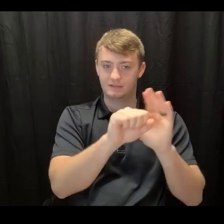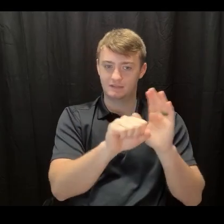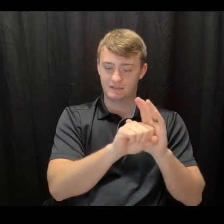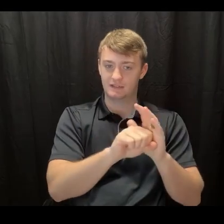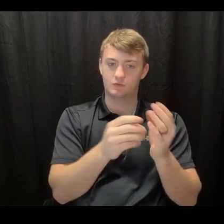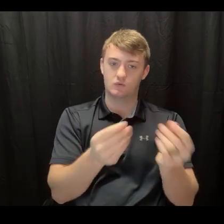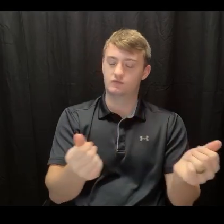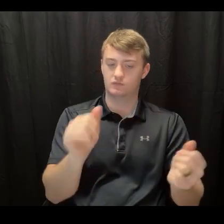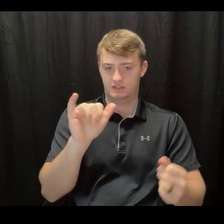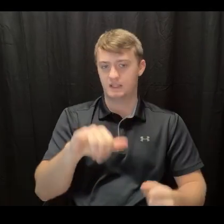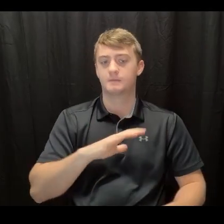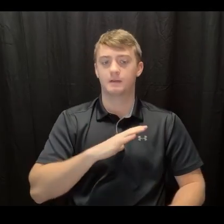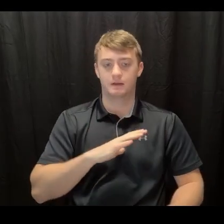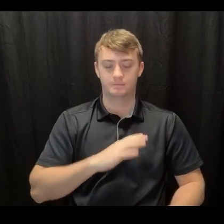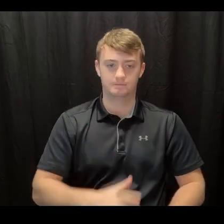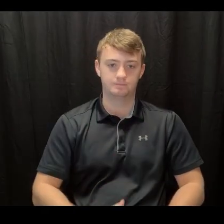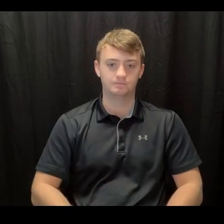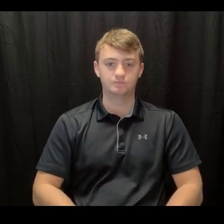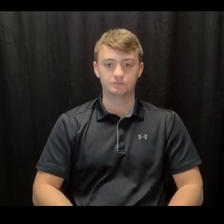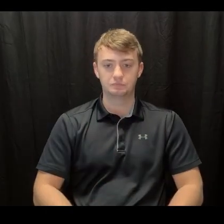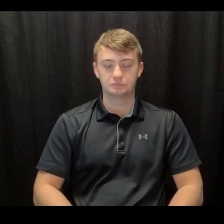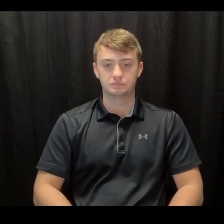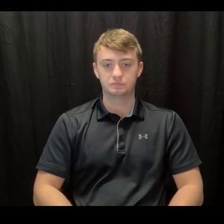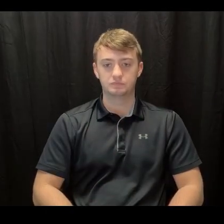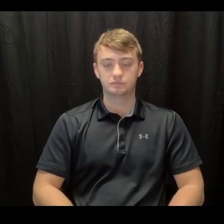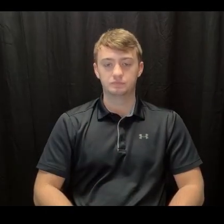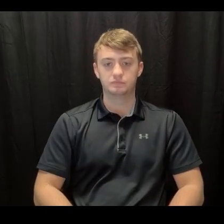state resolutions, and that's fine.